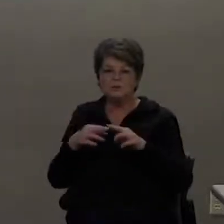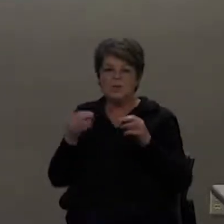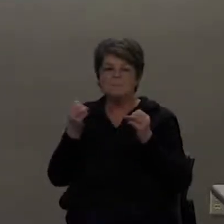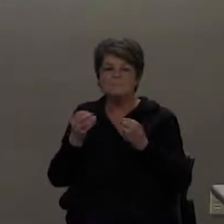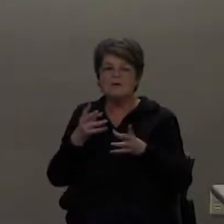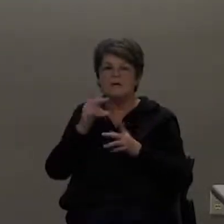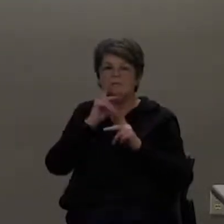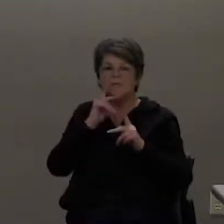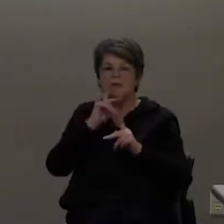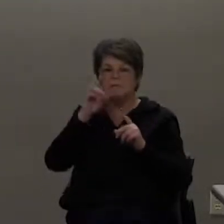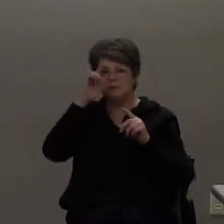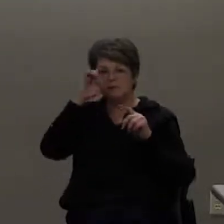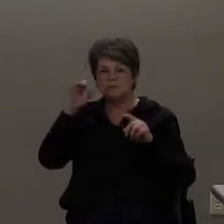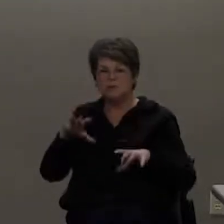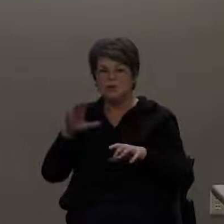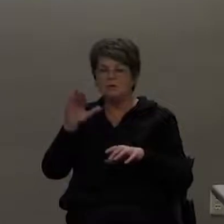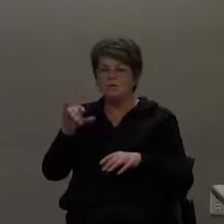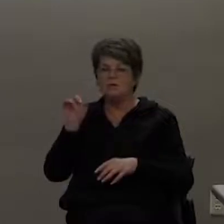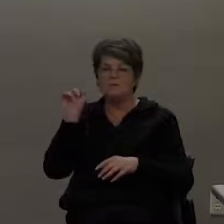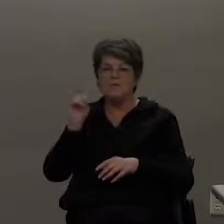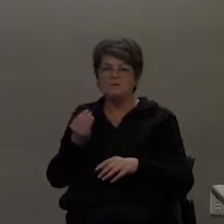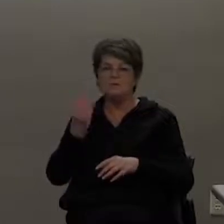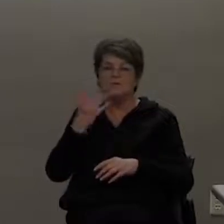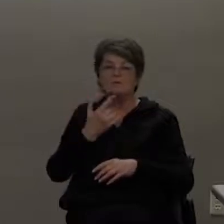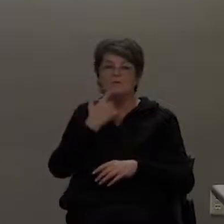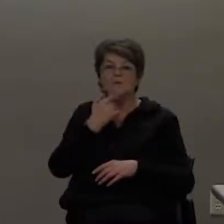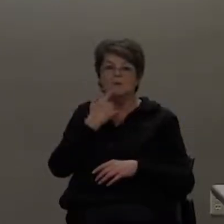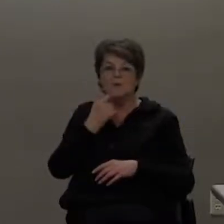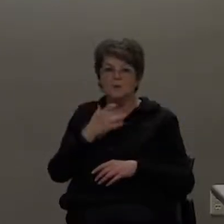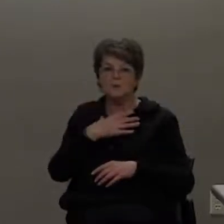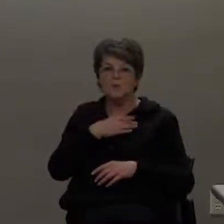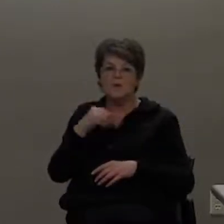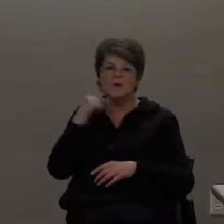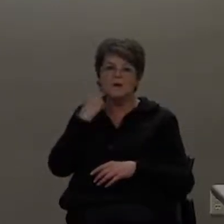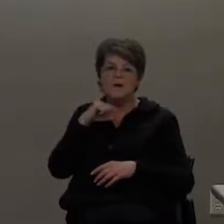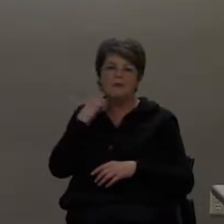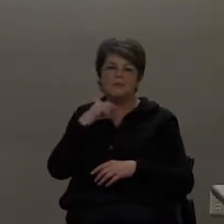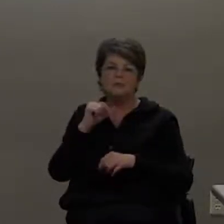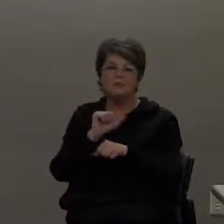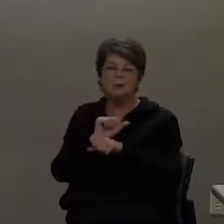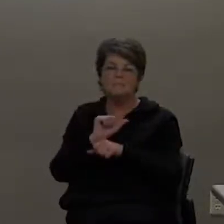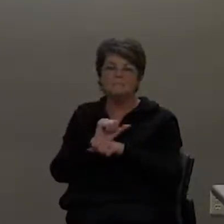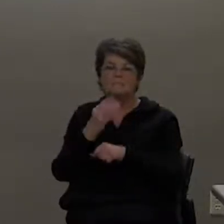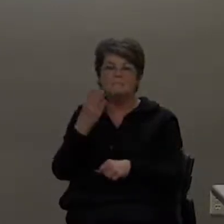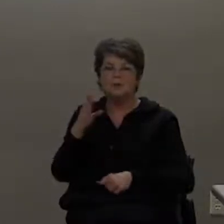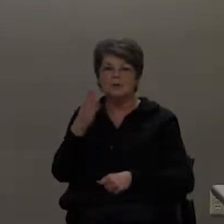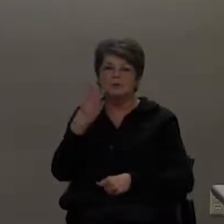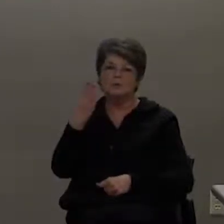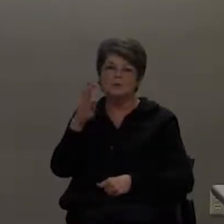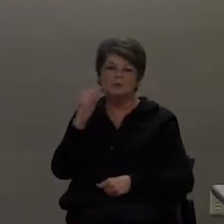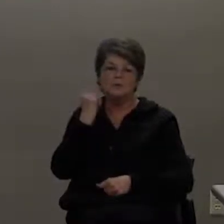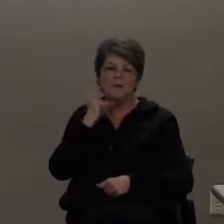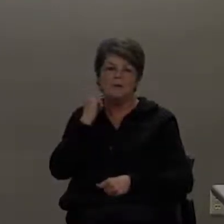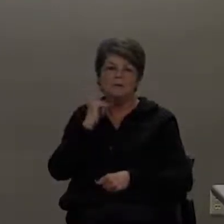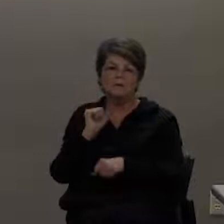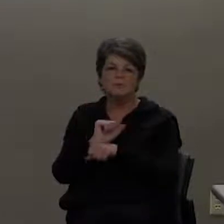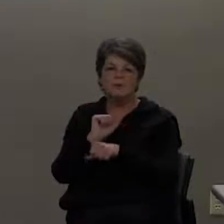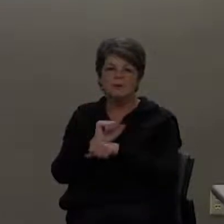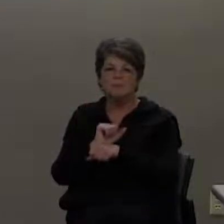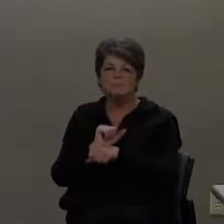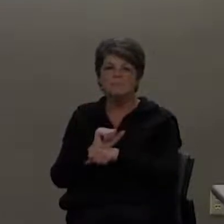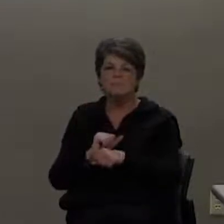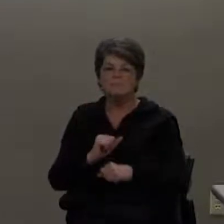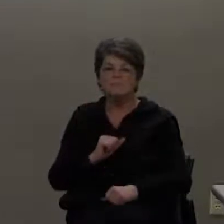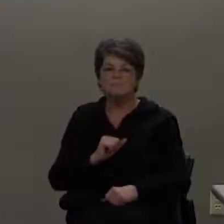lot of people get shocked by these slides. The red is white-collar jobs. The blue is blue-collar jobs. There